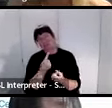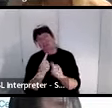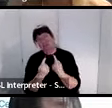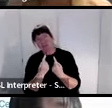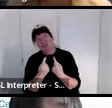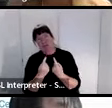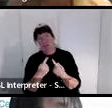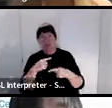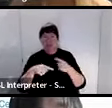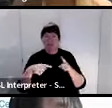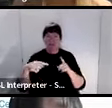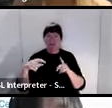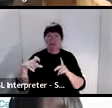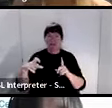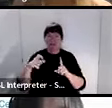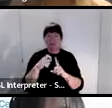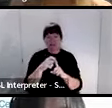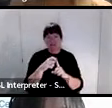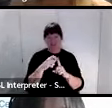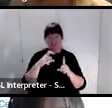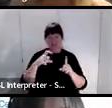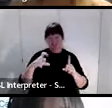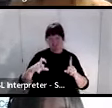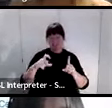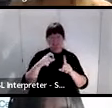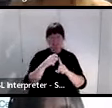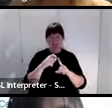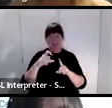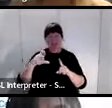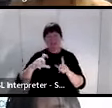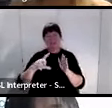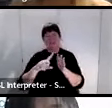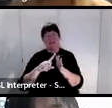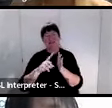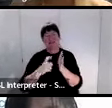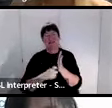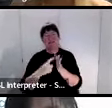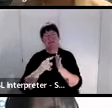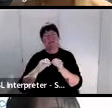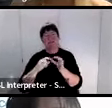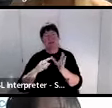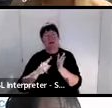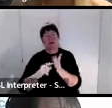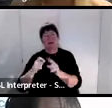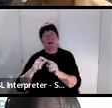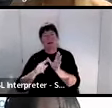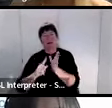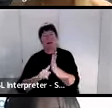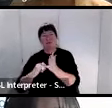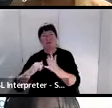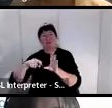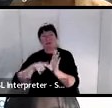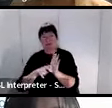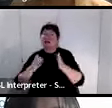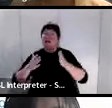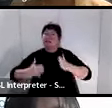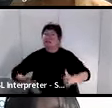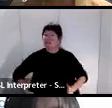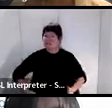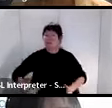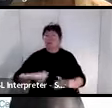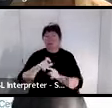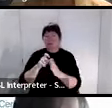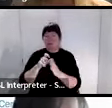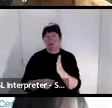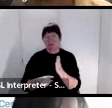about CP, the acronym commonly used for cerebral palsy. It's a physical condition, a disability